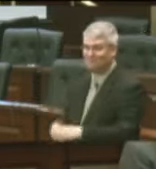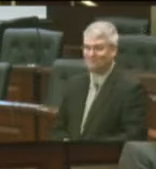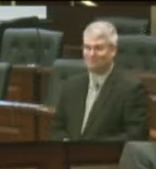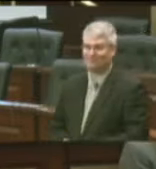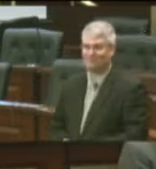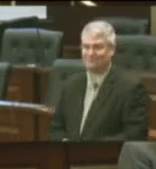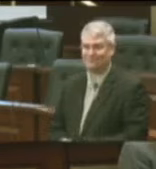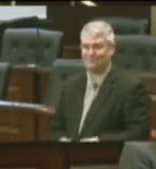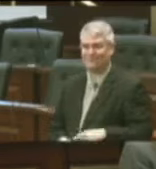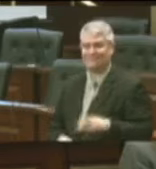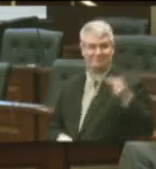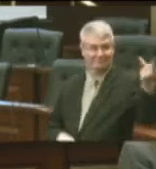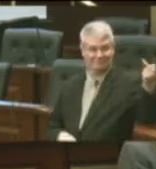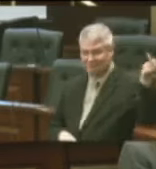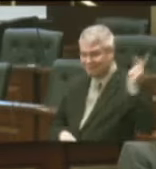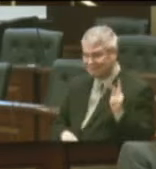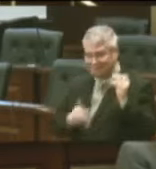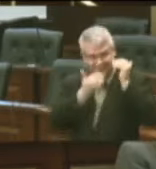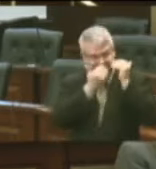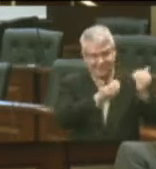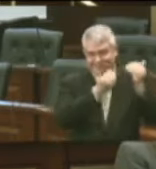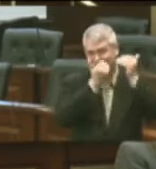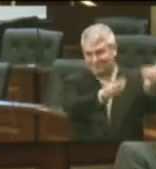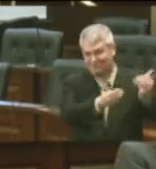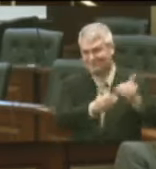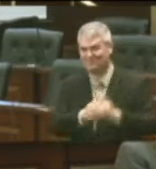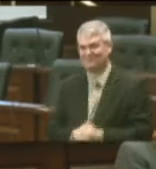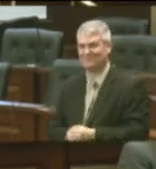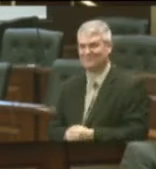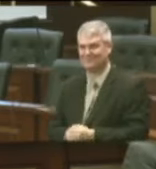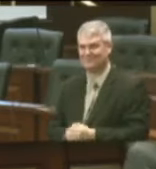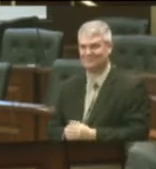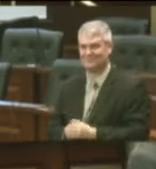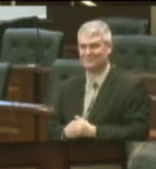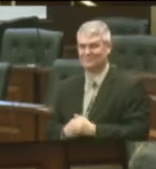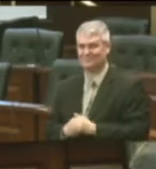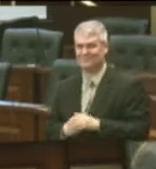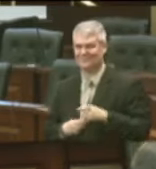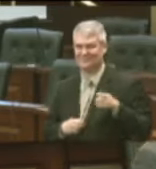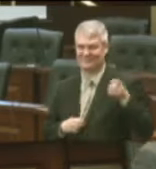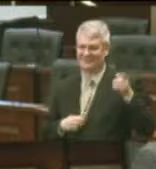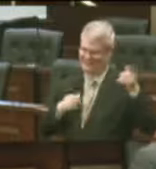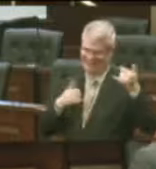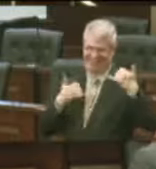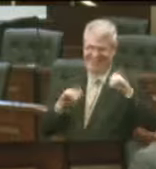thank you very much for your assistance. You got a little work to do, so thank you.